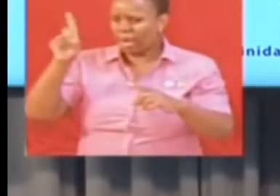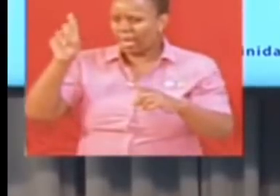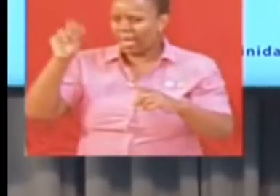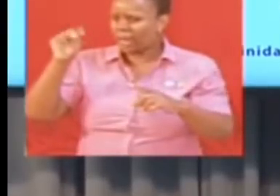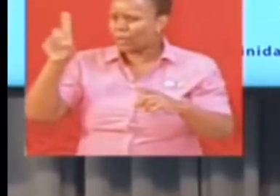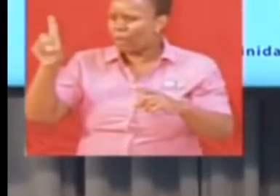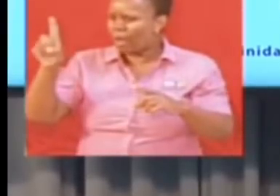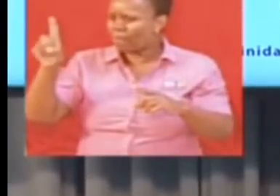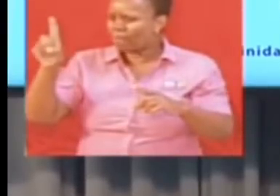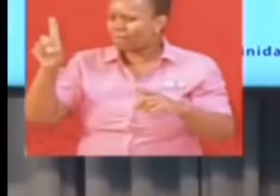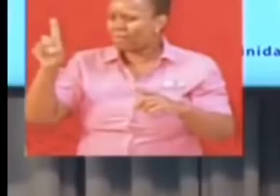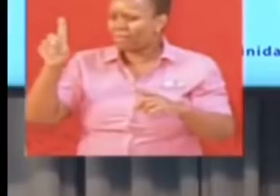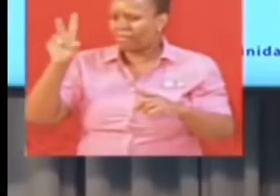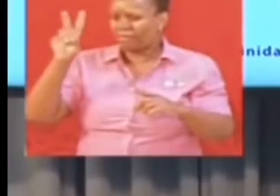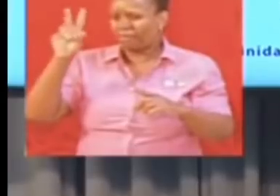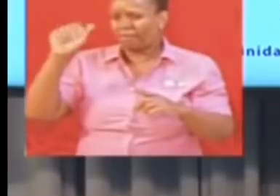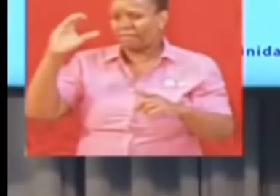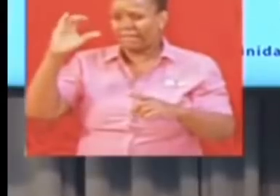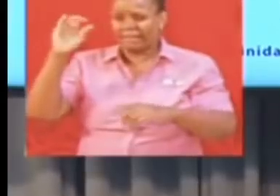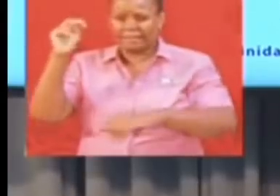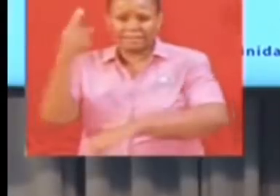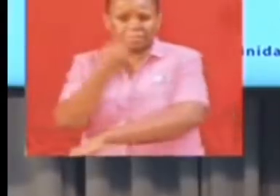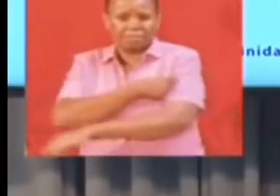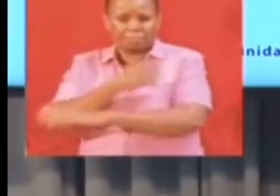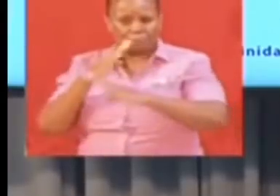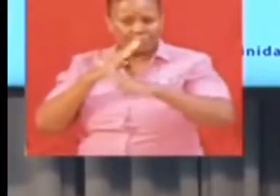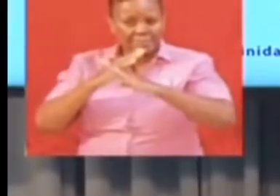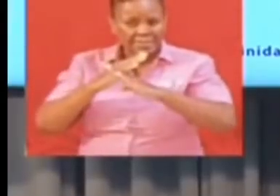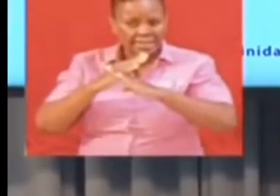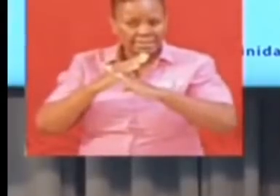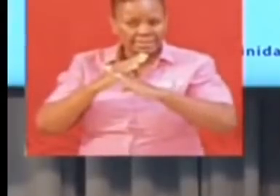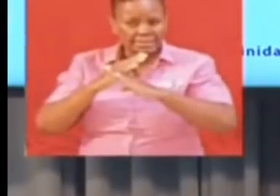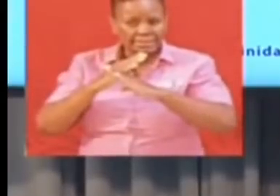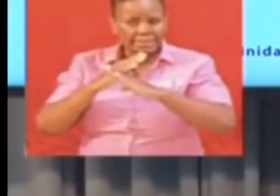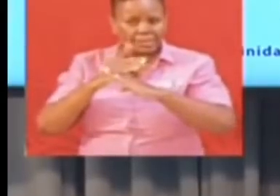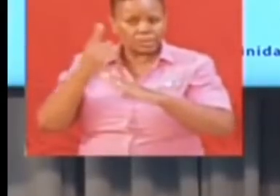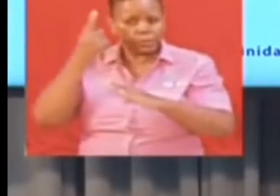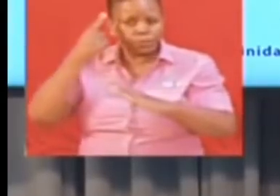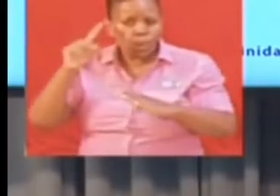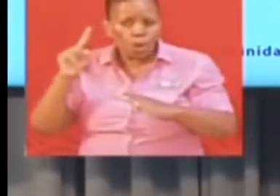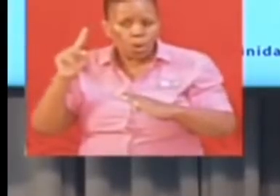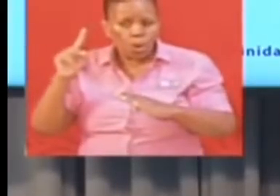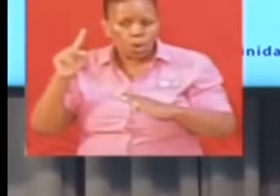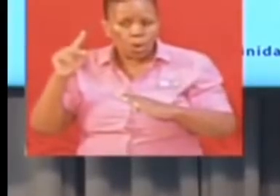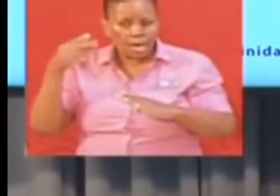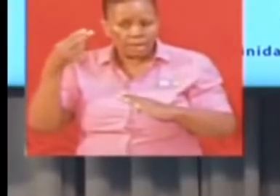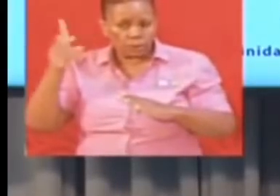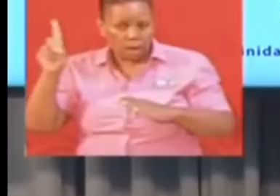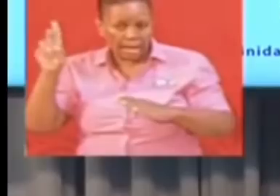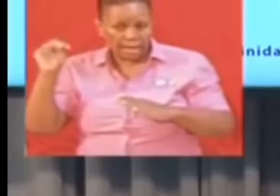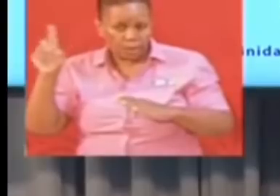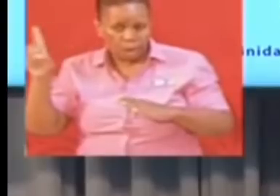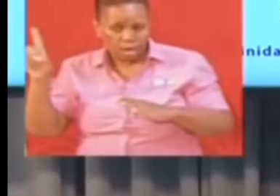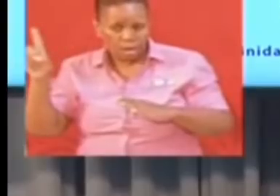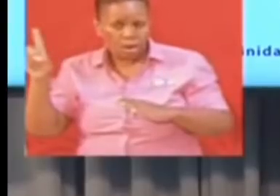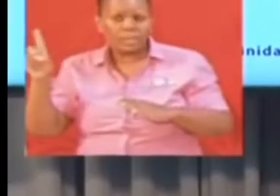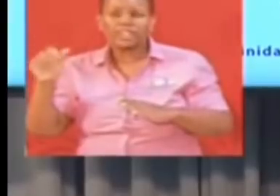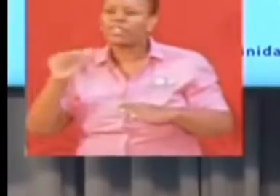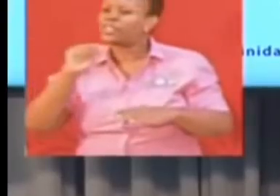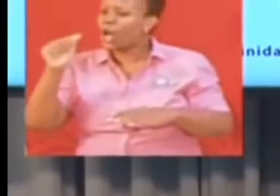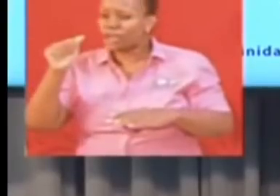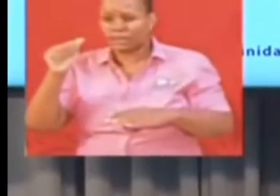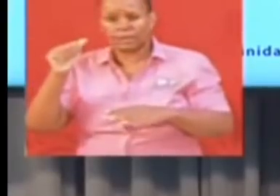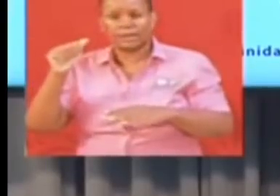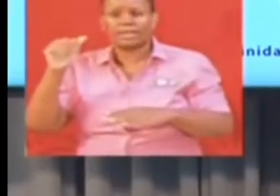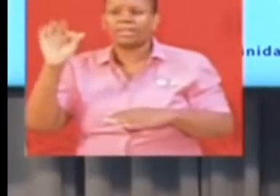cold. So let me just make that point again. This will vaccinate you against the H1N1 vaccine, which is